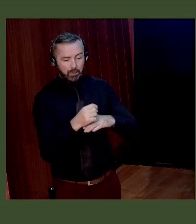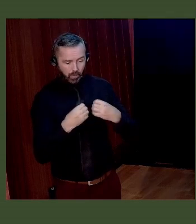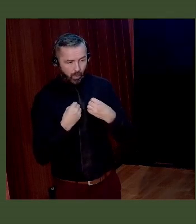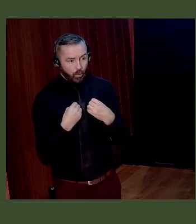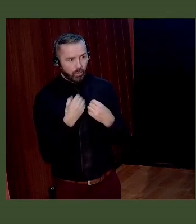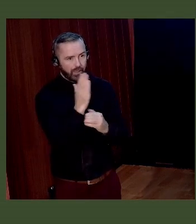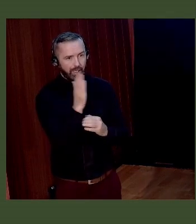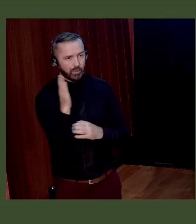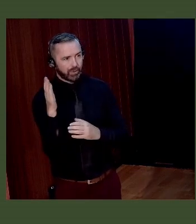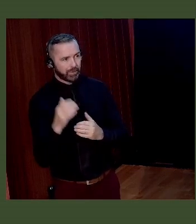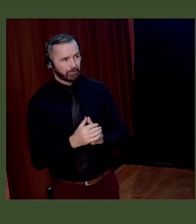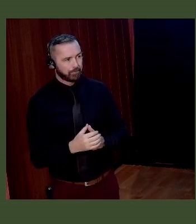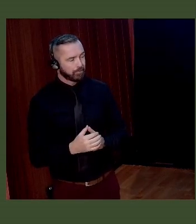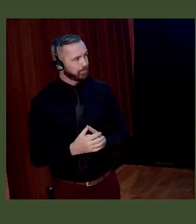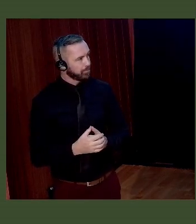libraries.